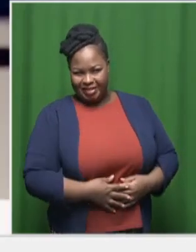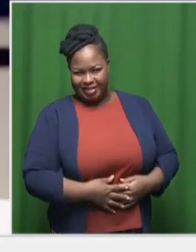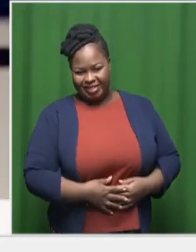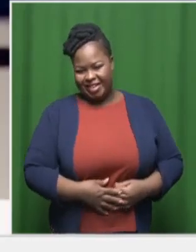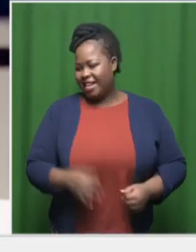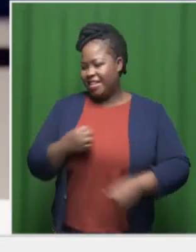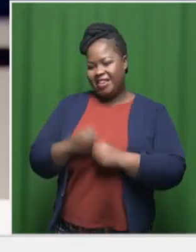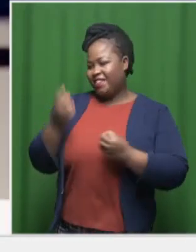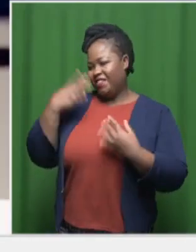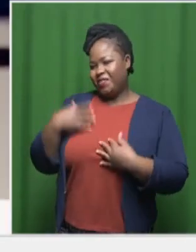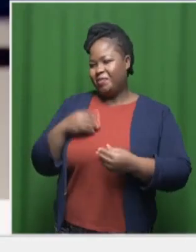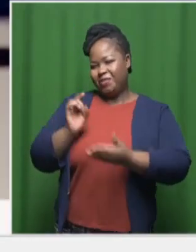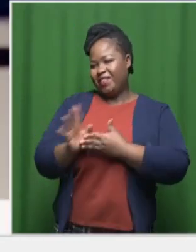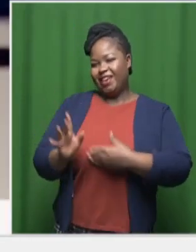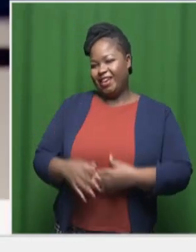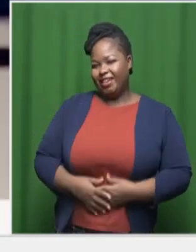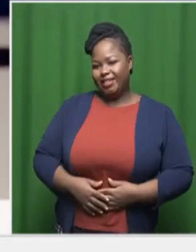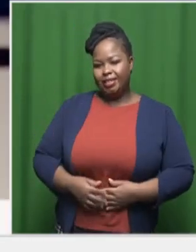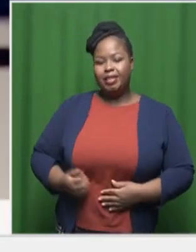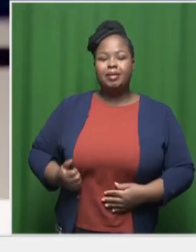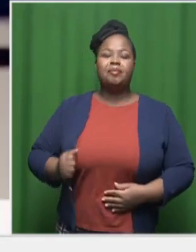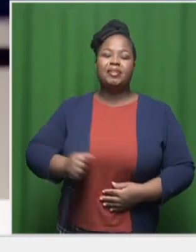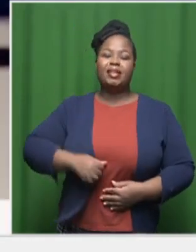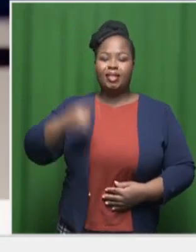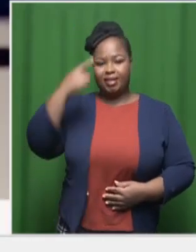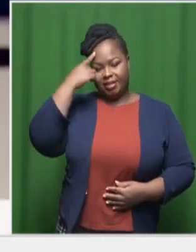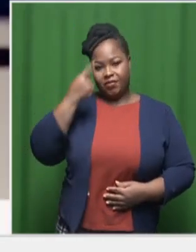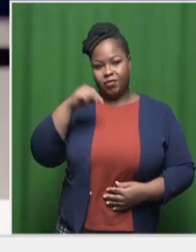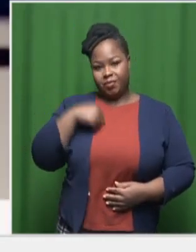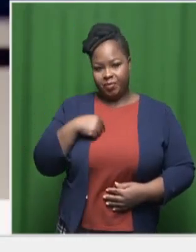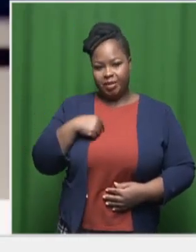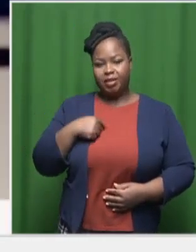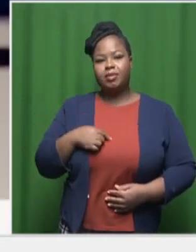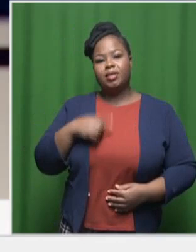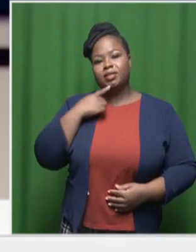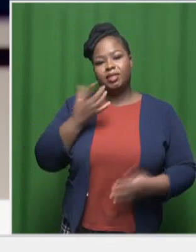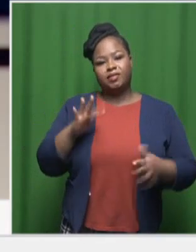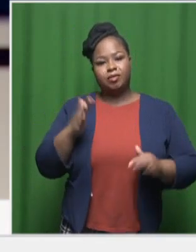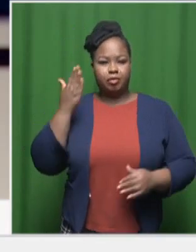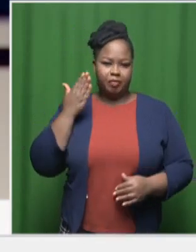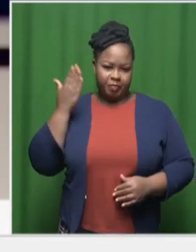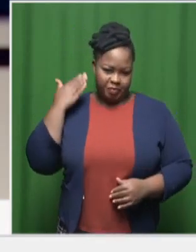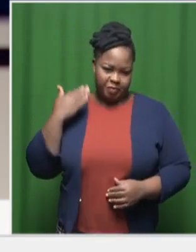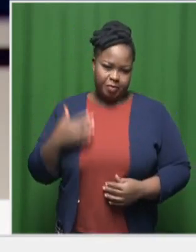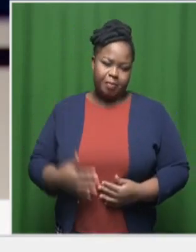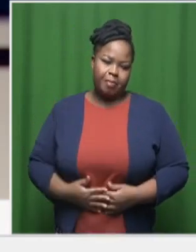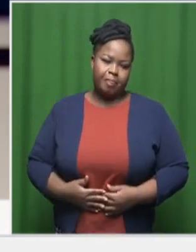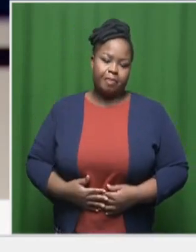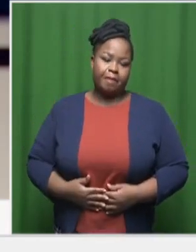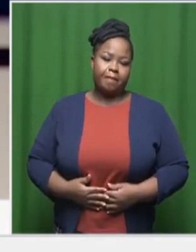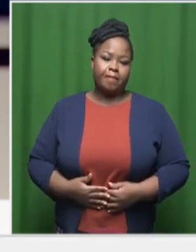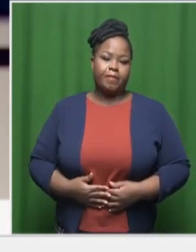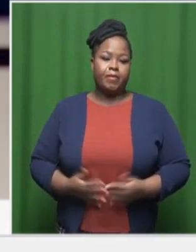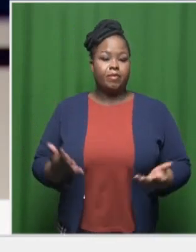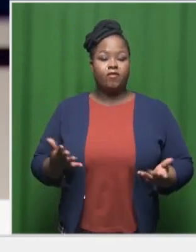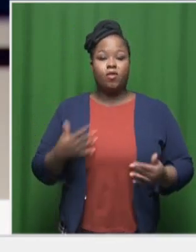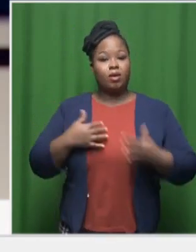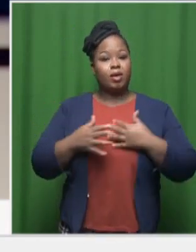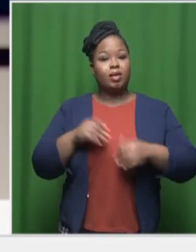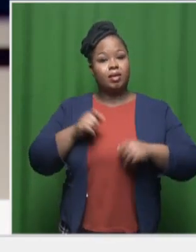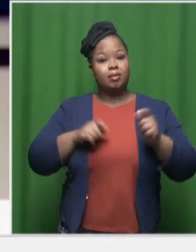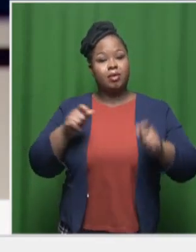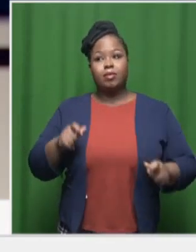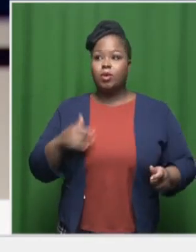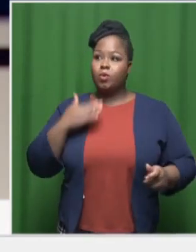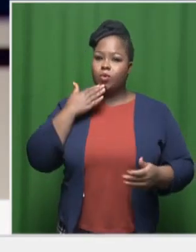No, never. I think for me, and I've said this in many platforms, the degree to which anybody